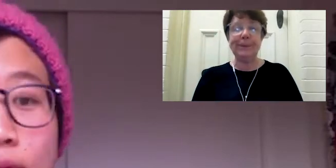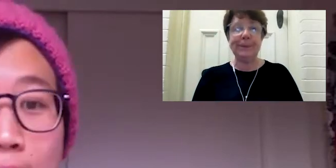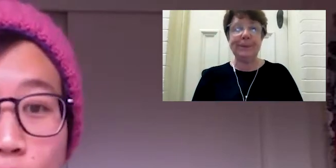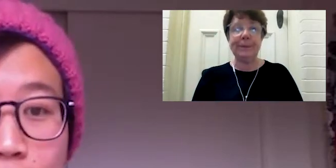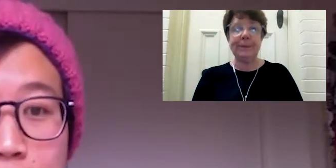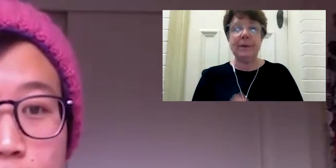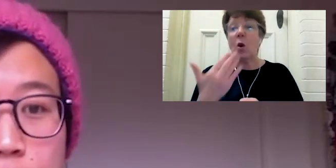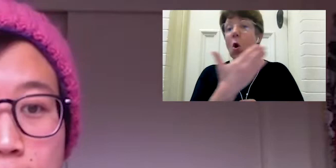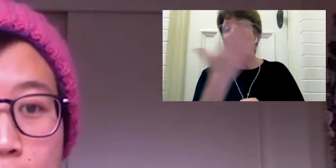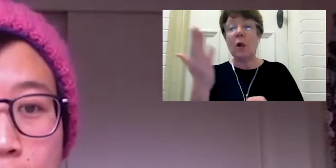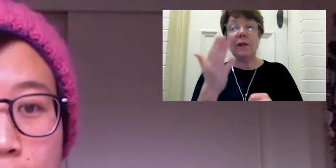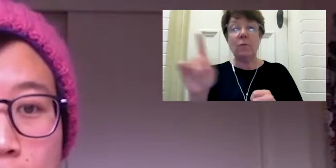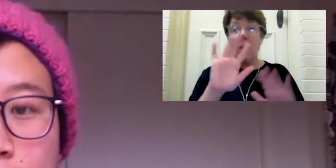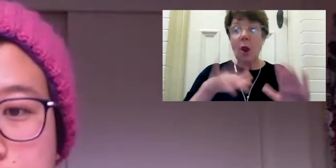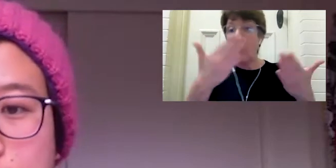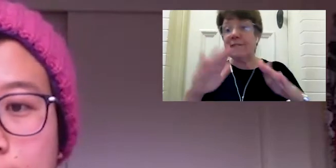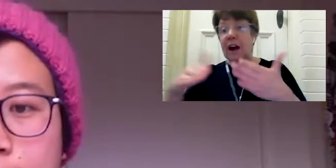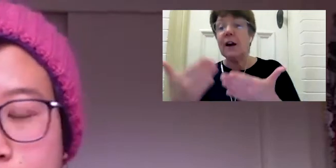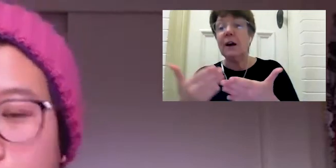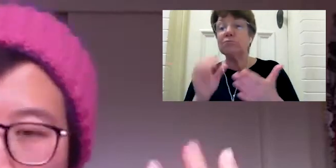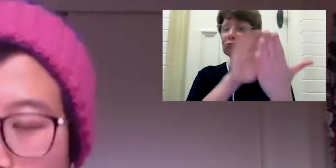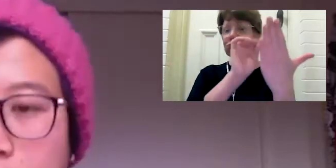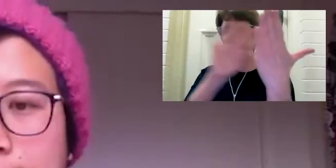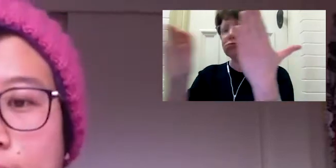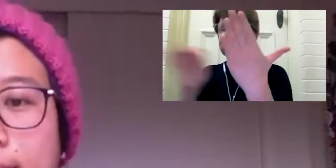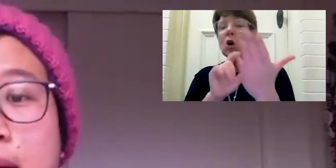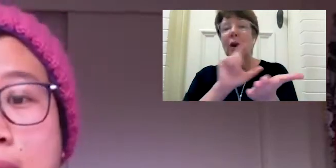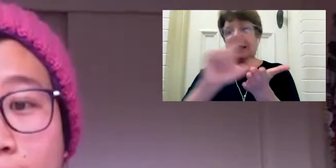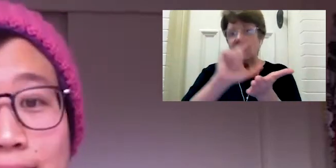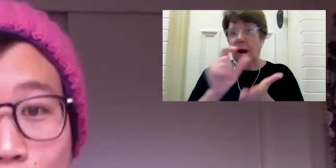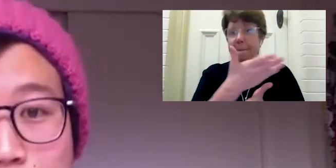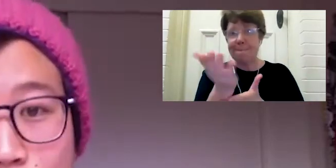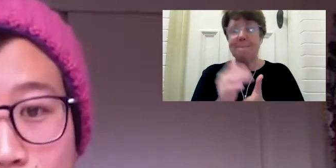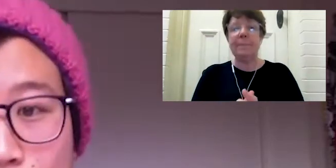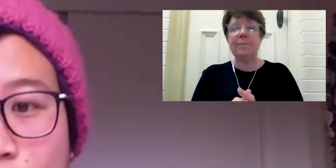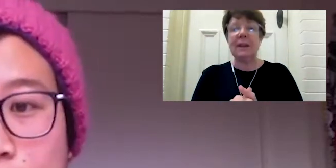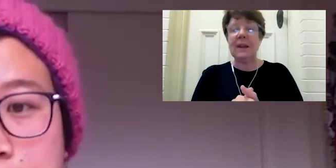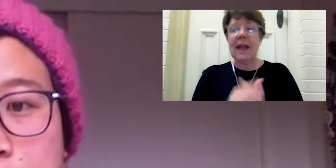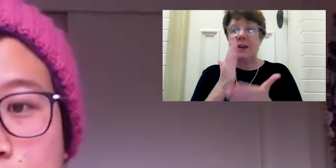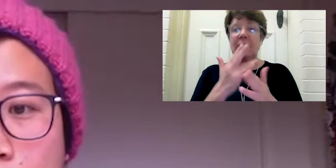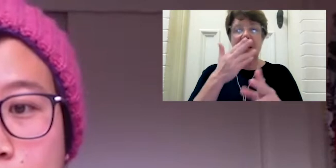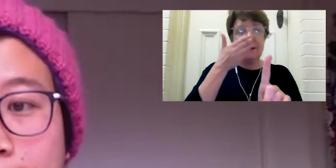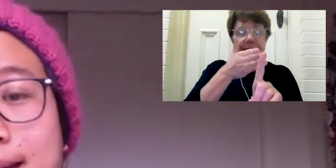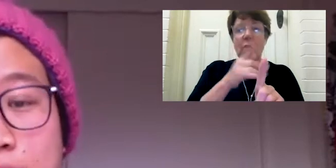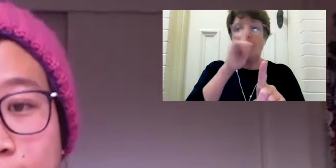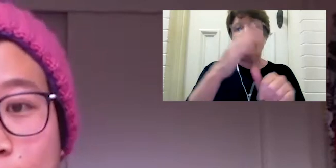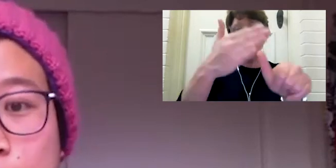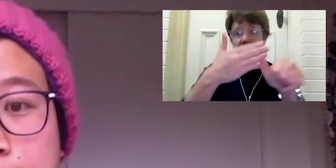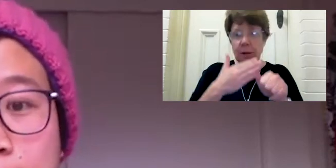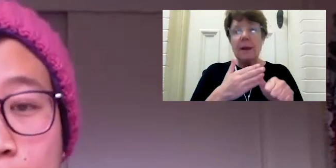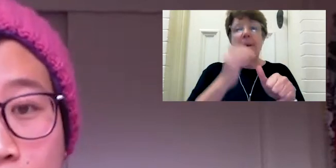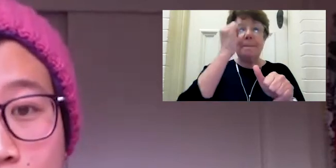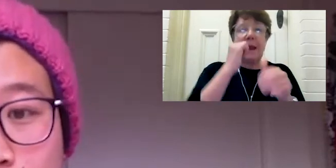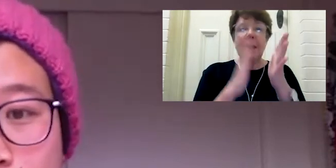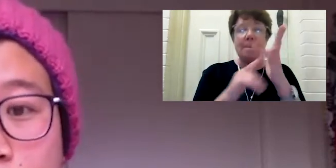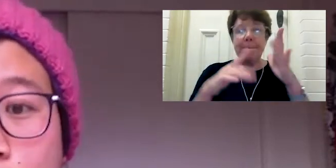all of our offerings, which are on our Instagram account there, are exclusively for First Nations mob, Black identifying folks and